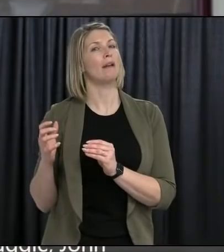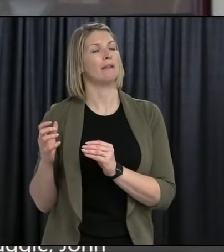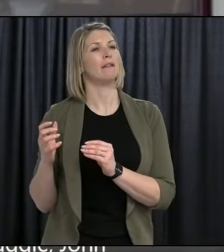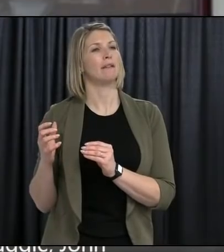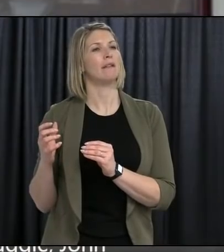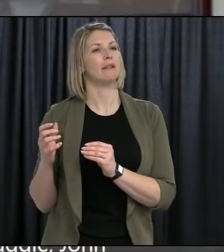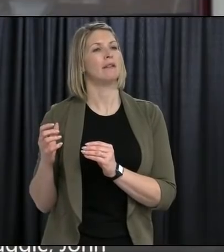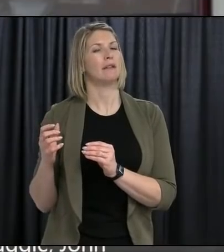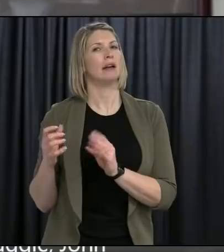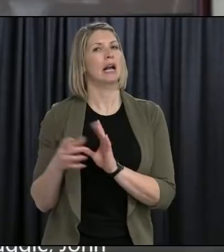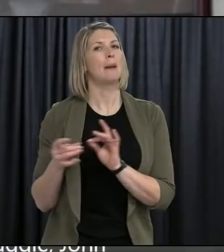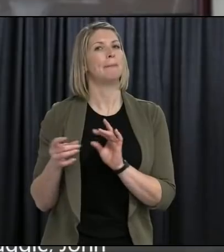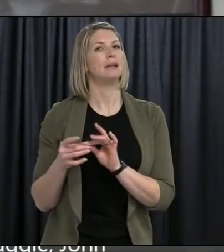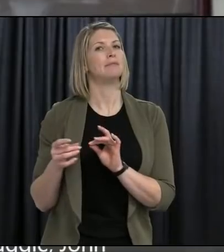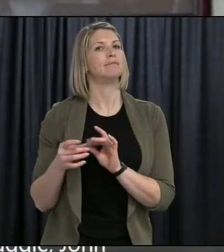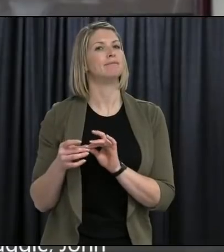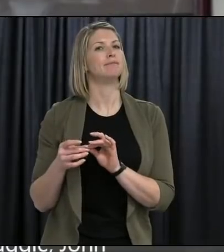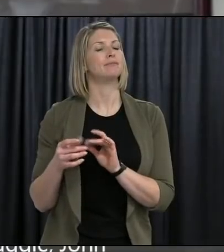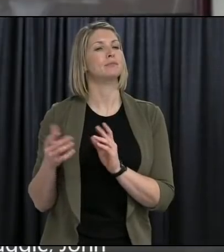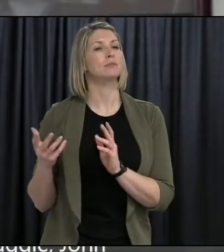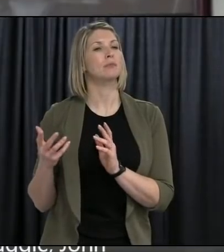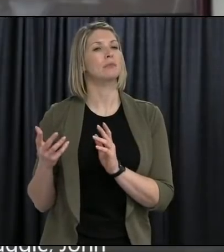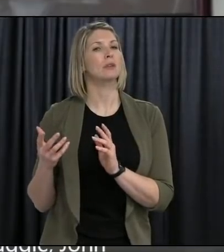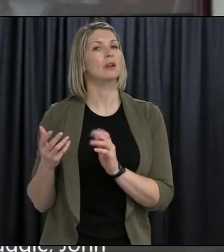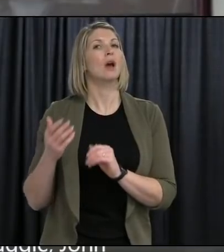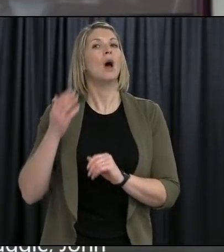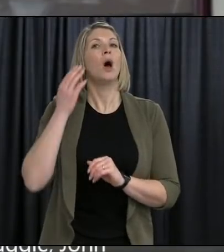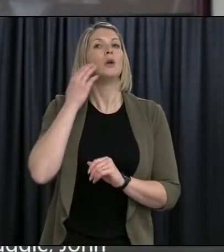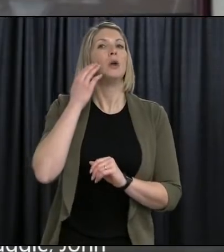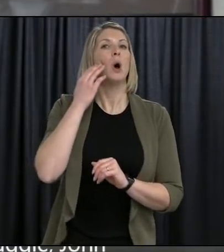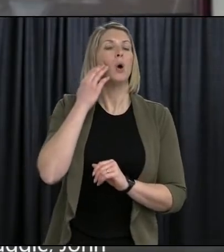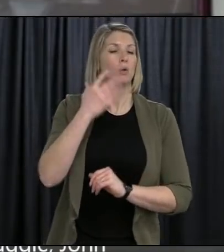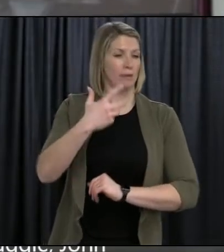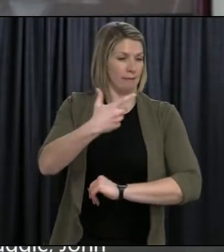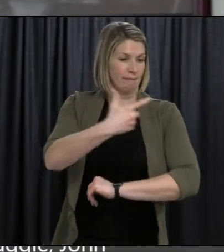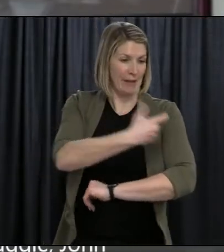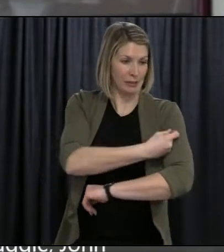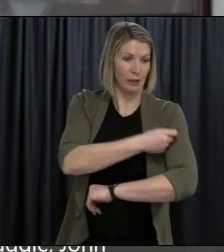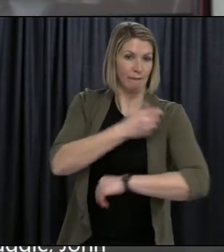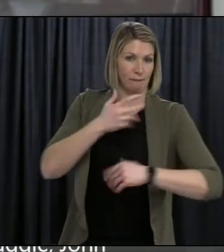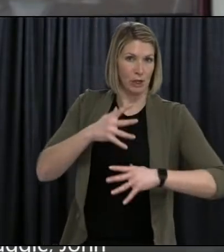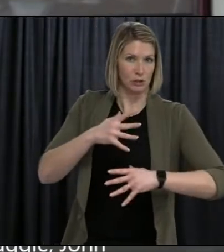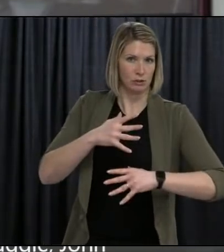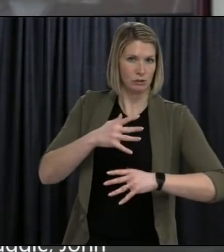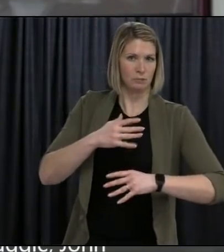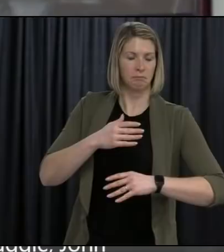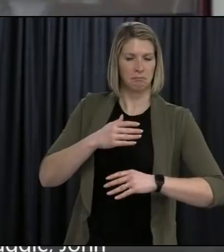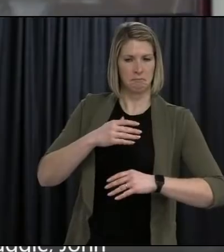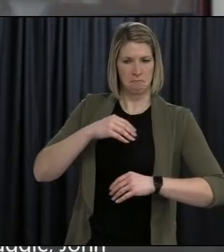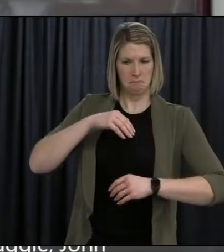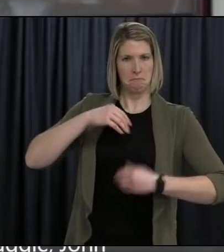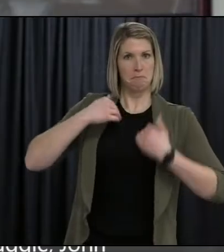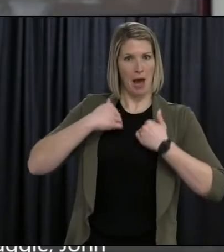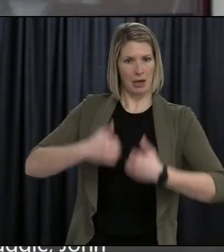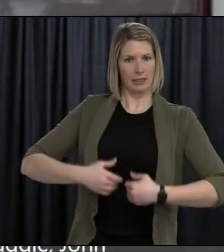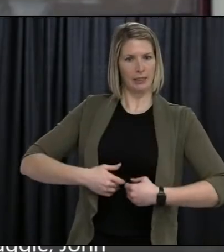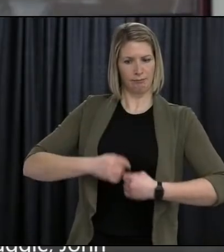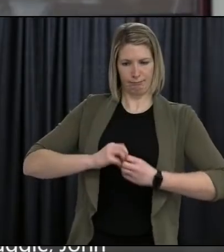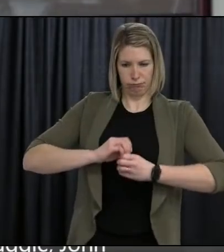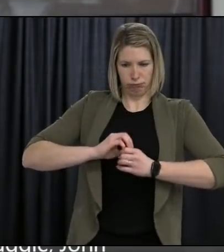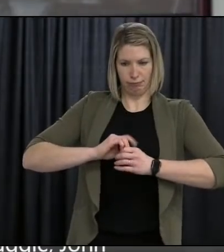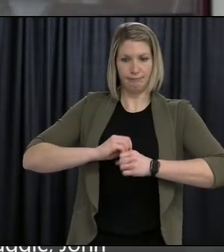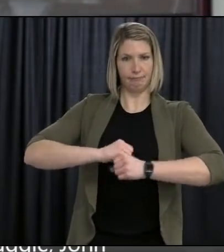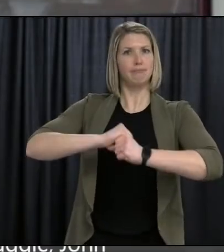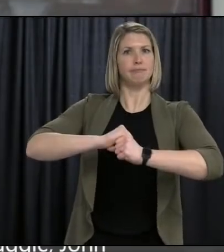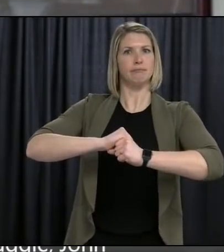Whilst we know that the vaccine is very good at protecting the individual who's vaccinated, we as yet have no knowledge,